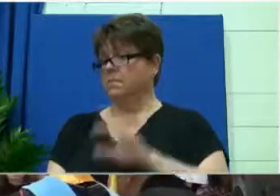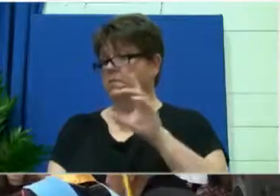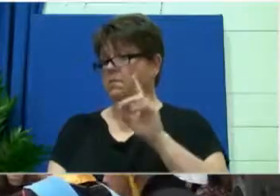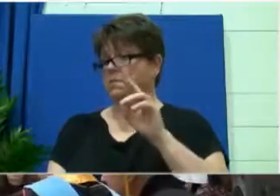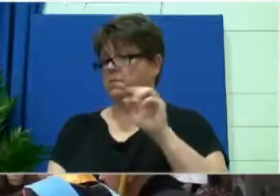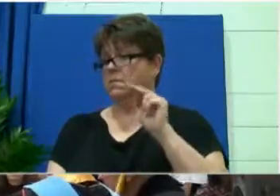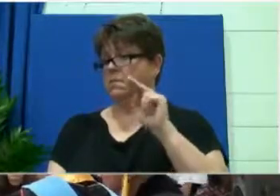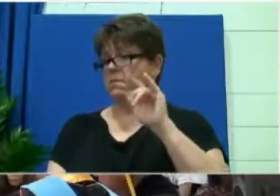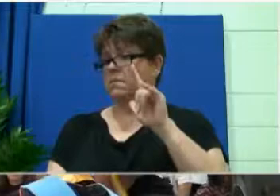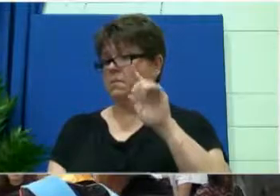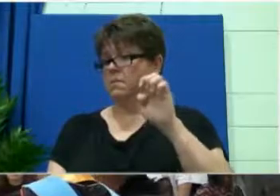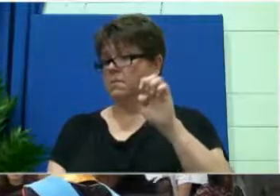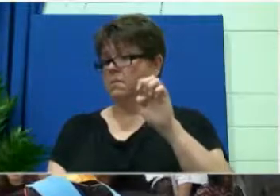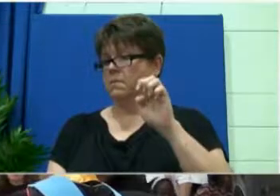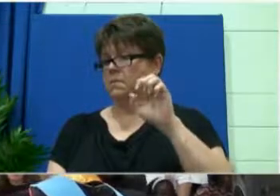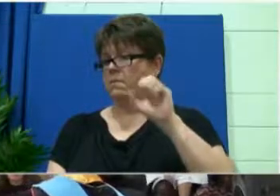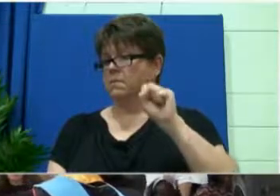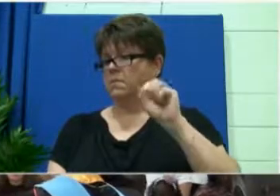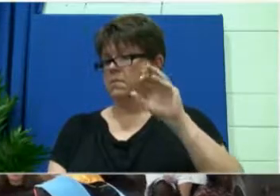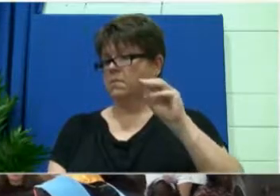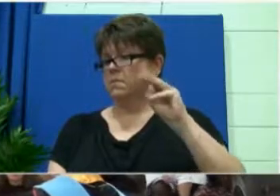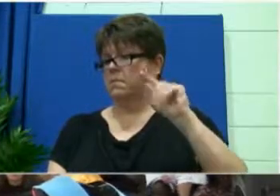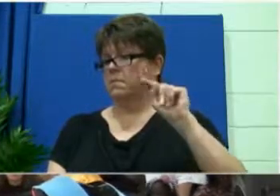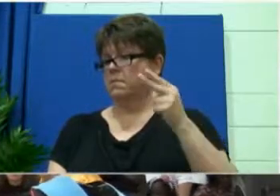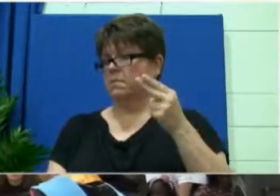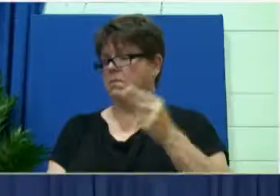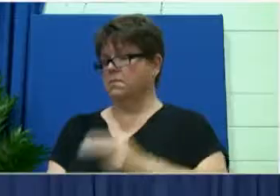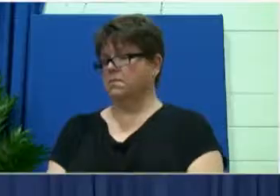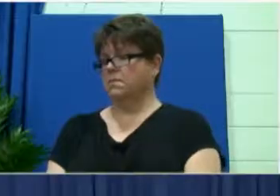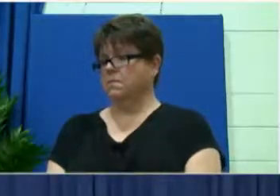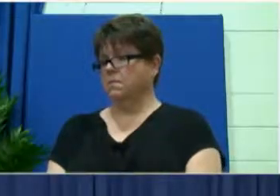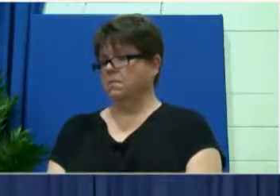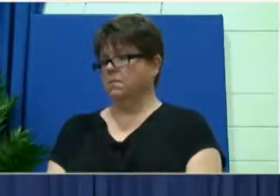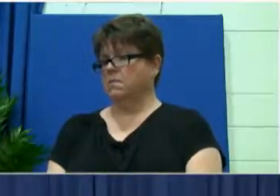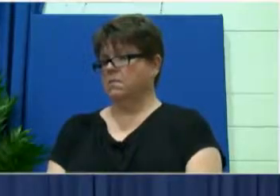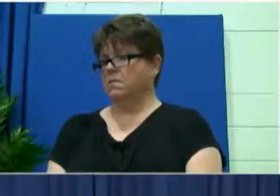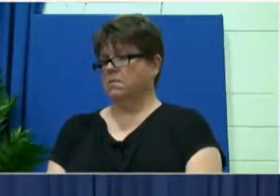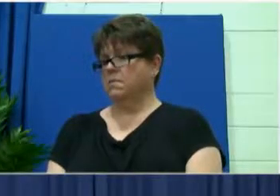Danielle Irene Jones Smith, Associate in Arts.